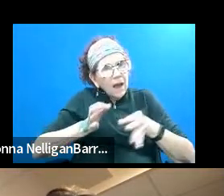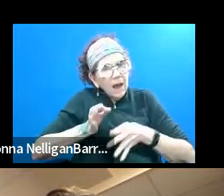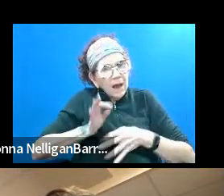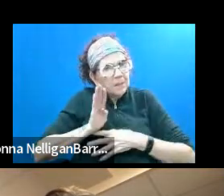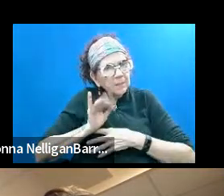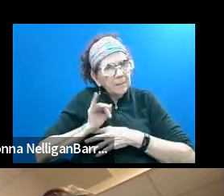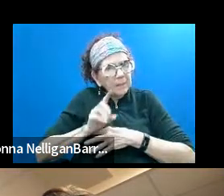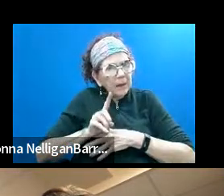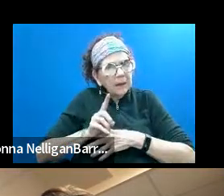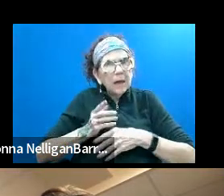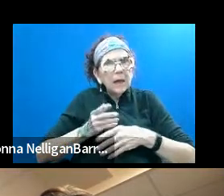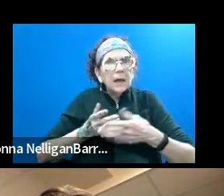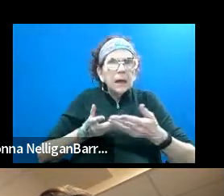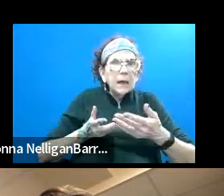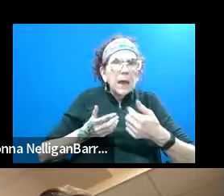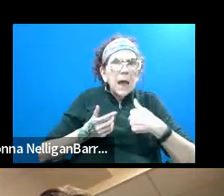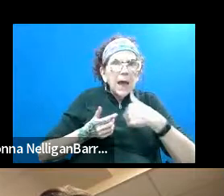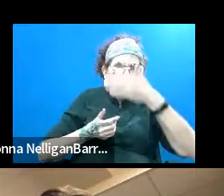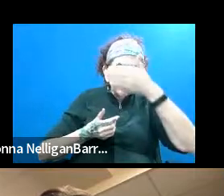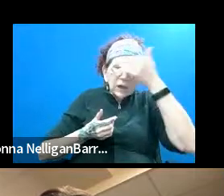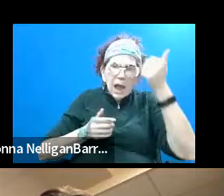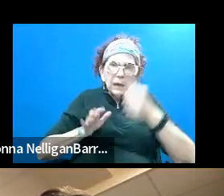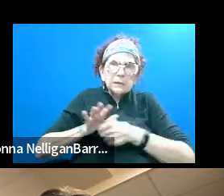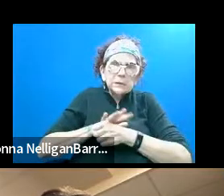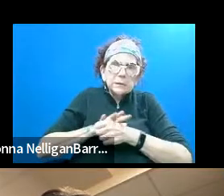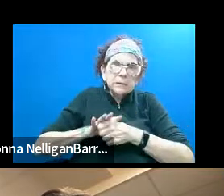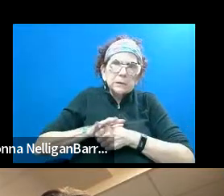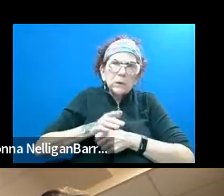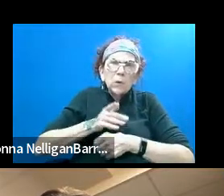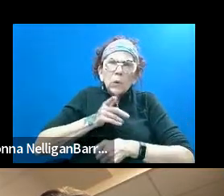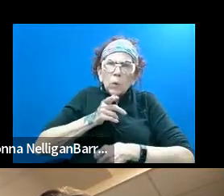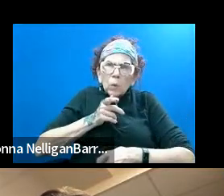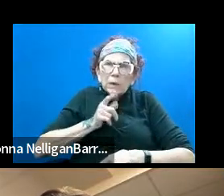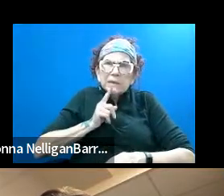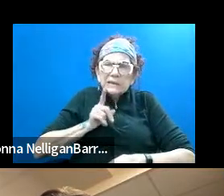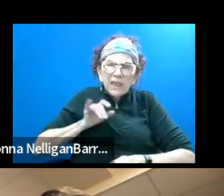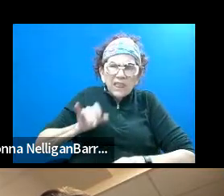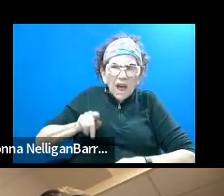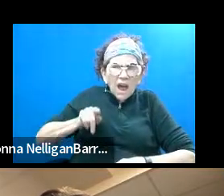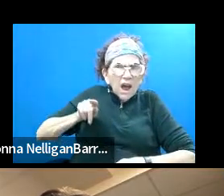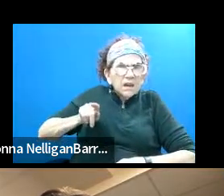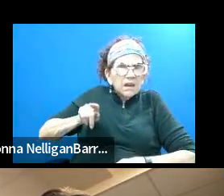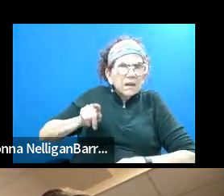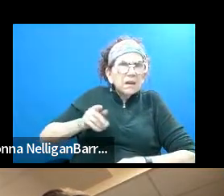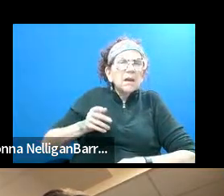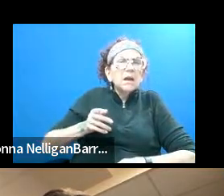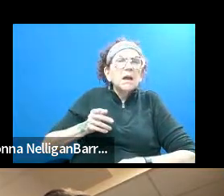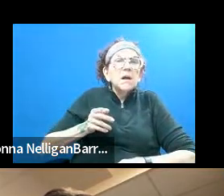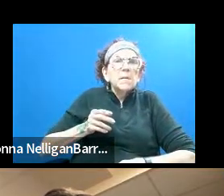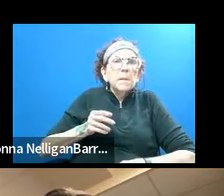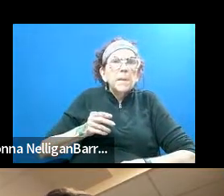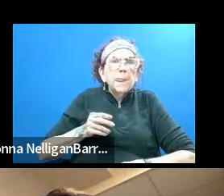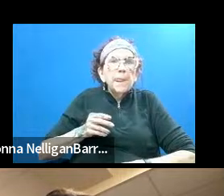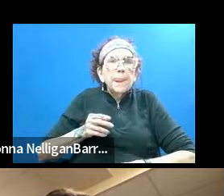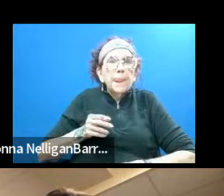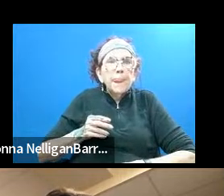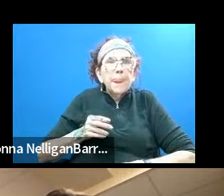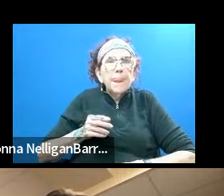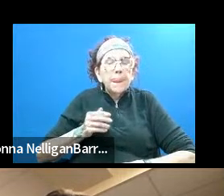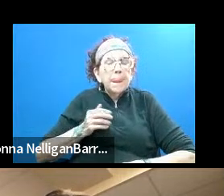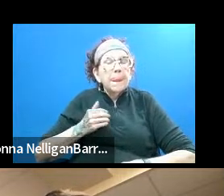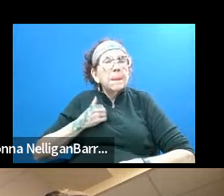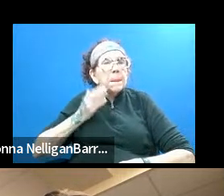my question was like, who said it was that? Well, I know that there's going to be a process where it will